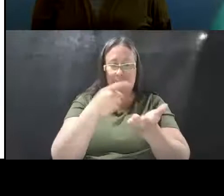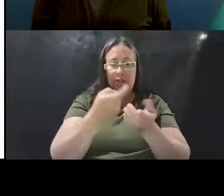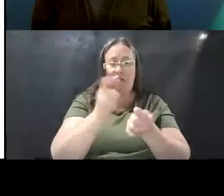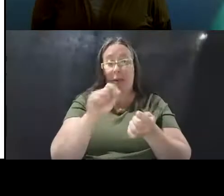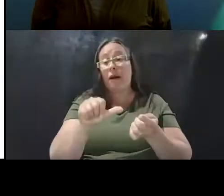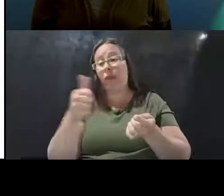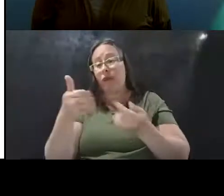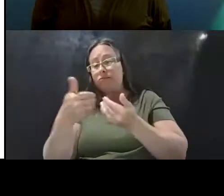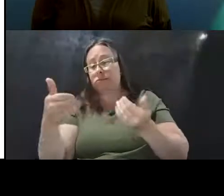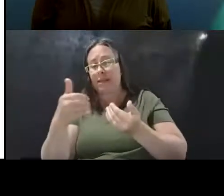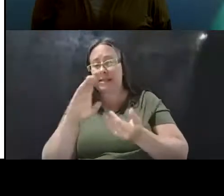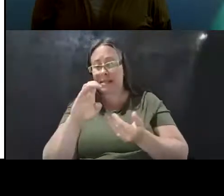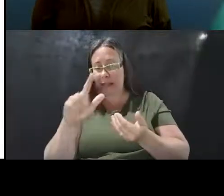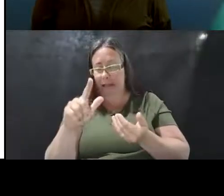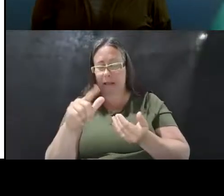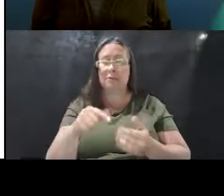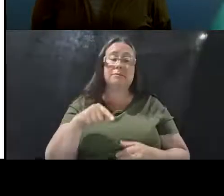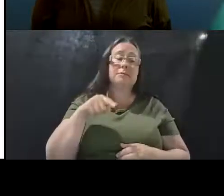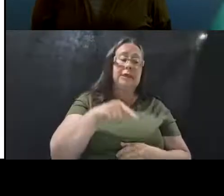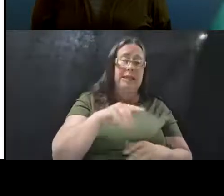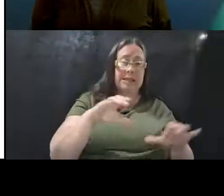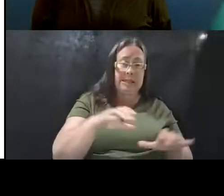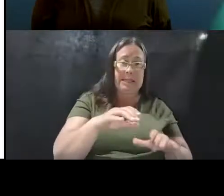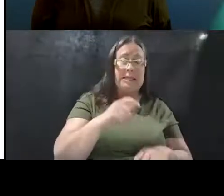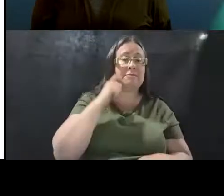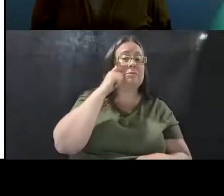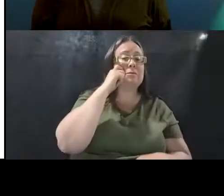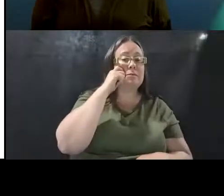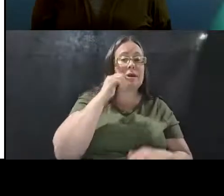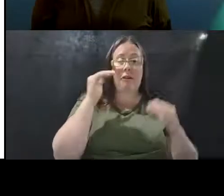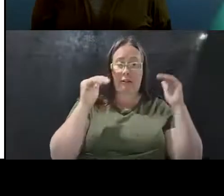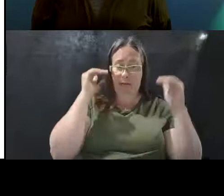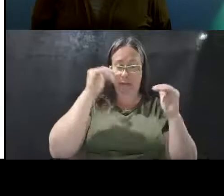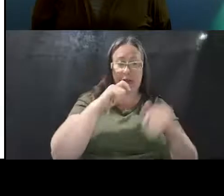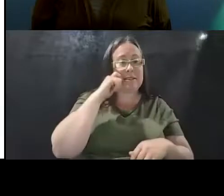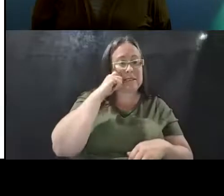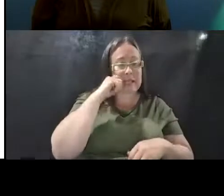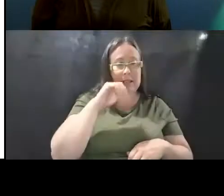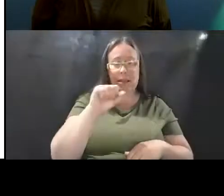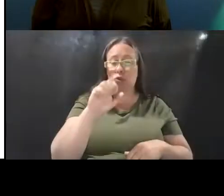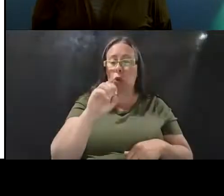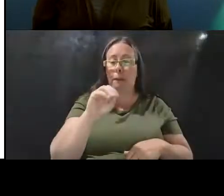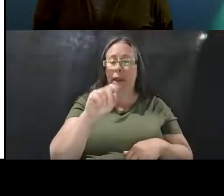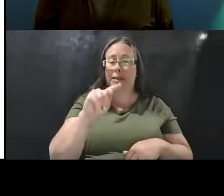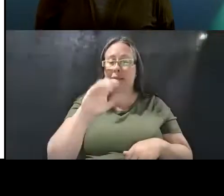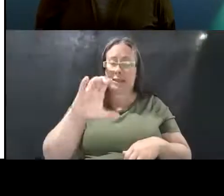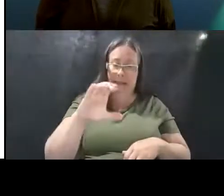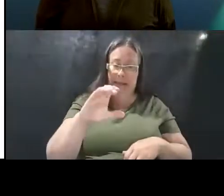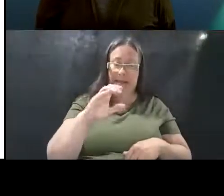cell. So basically what he did was he took a skin cell, an adult somatic cell from the frog